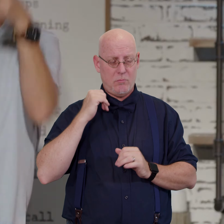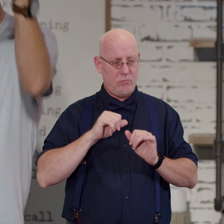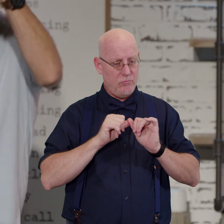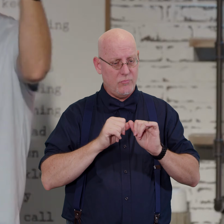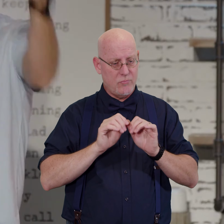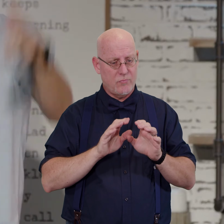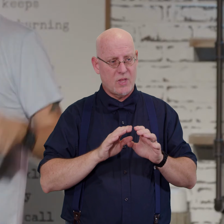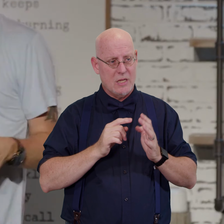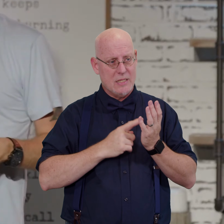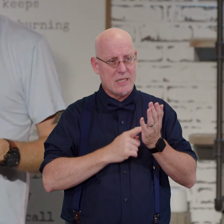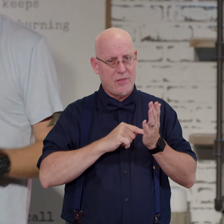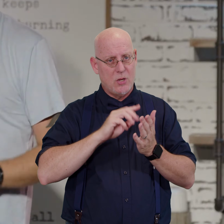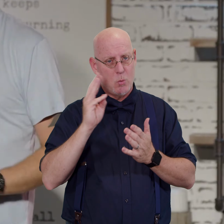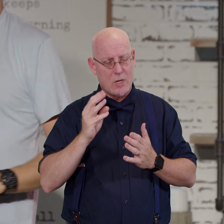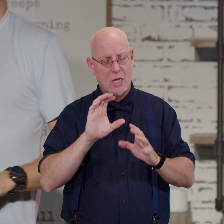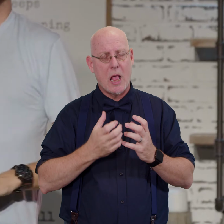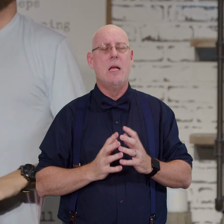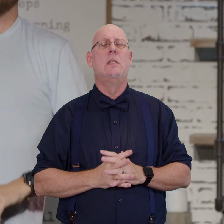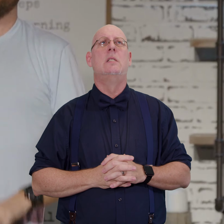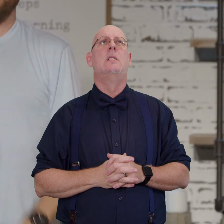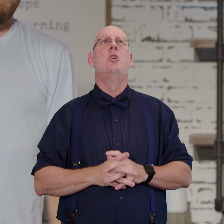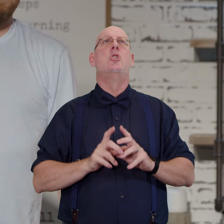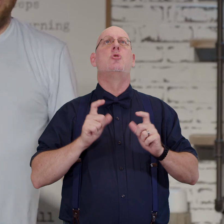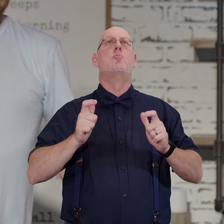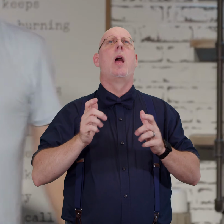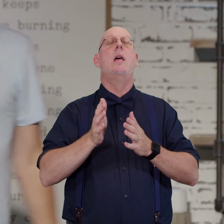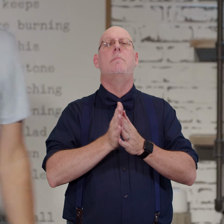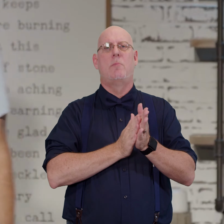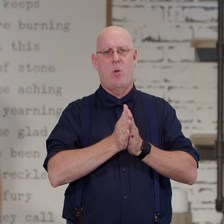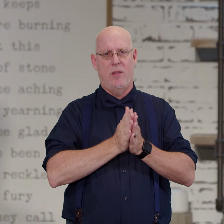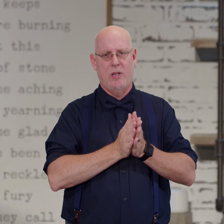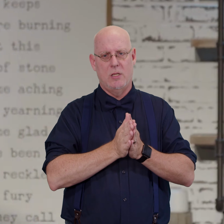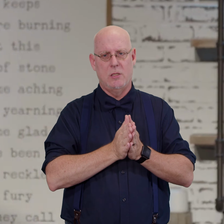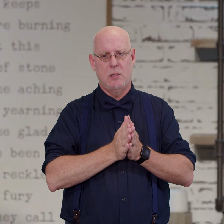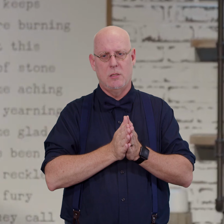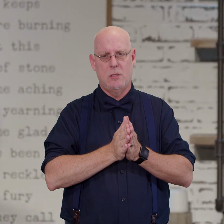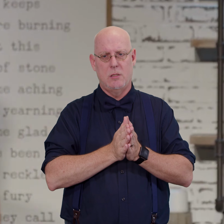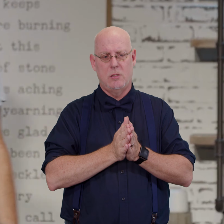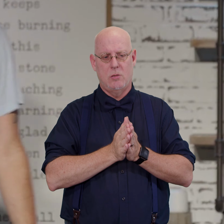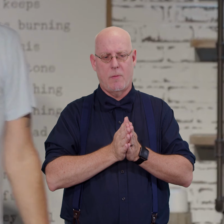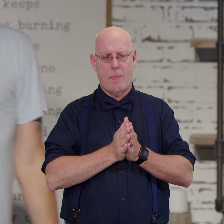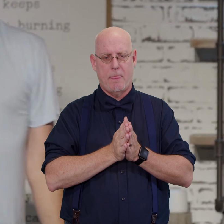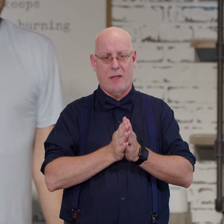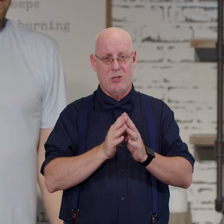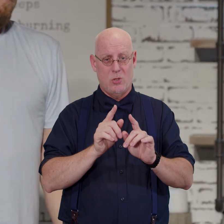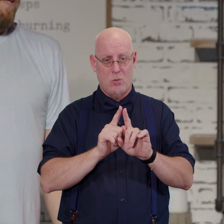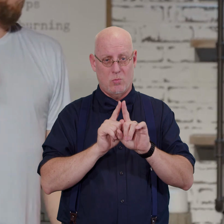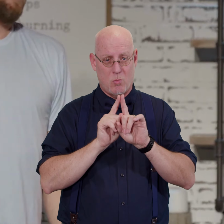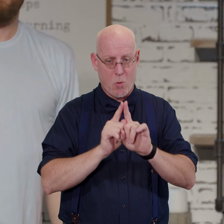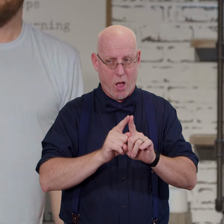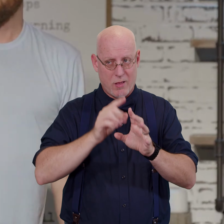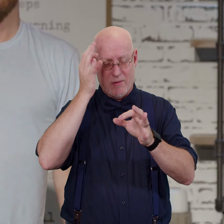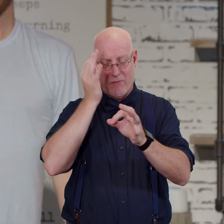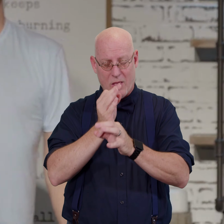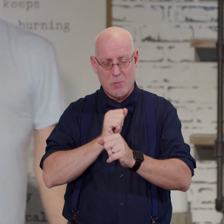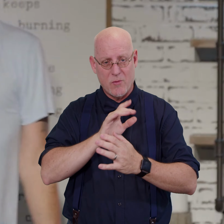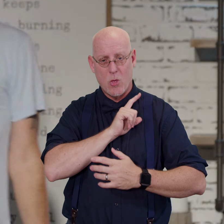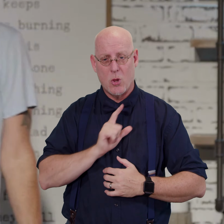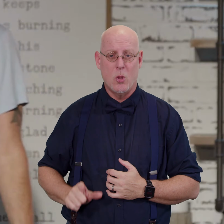why we're going to start to unpack it this Wednesday in class. But the greatest motivator, to walk in faithfulness before the